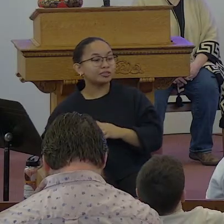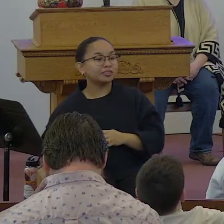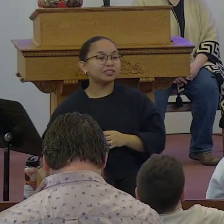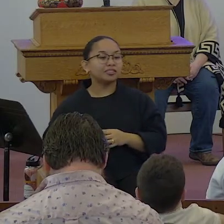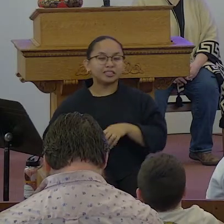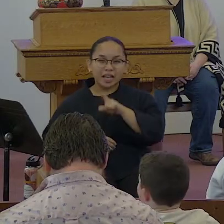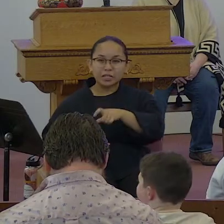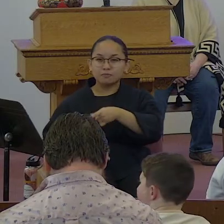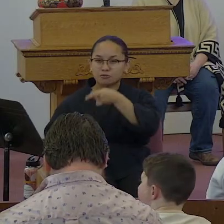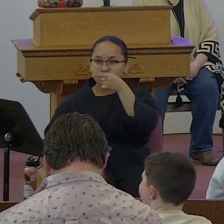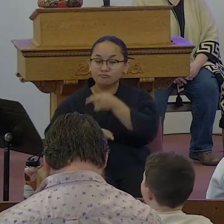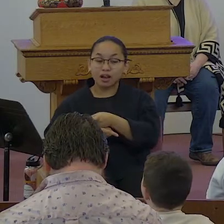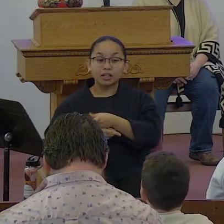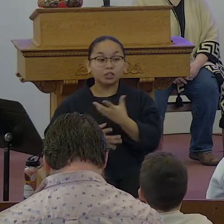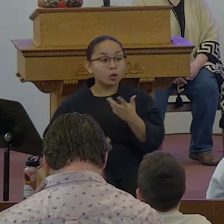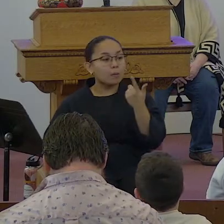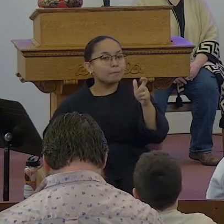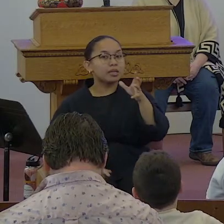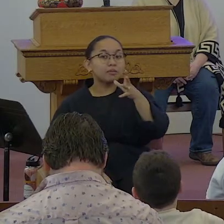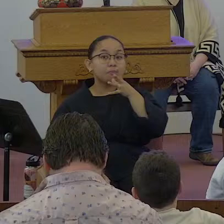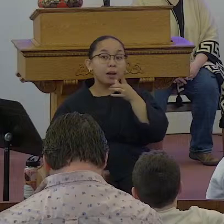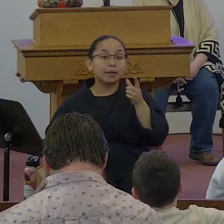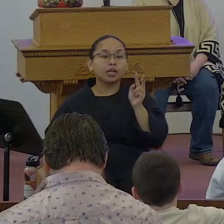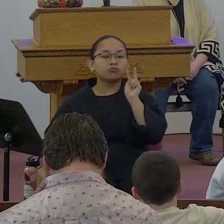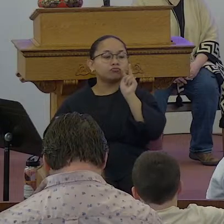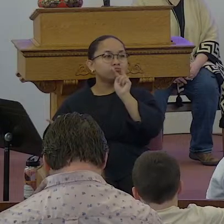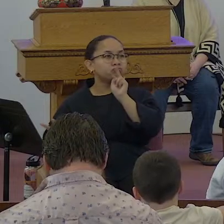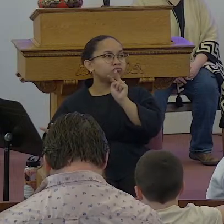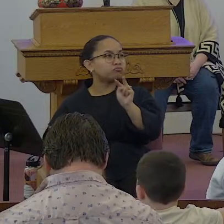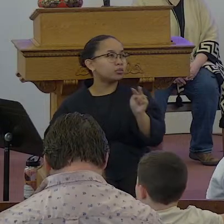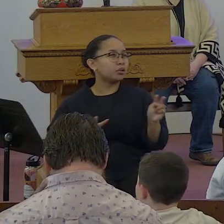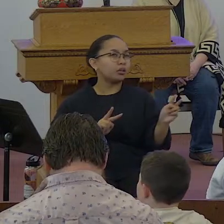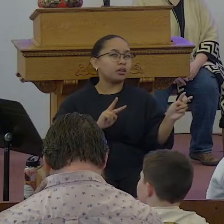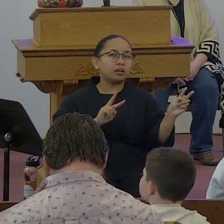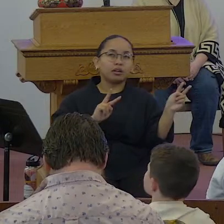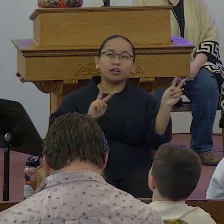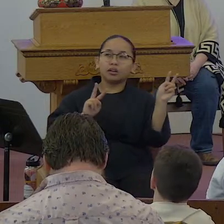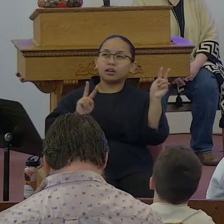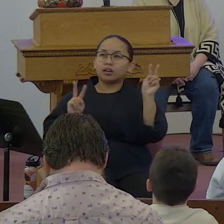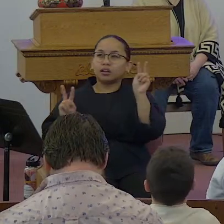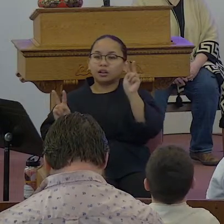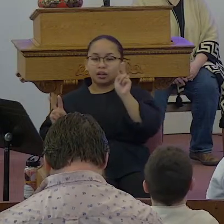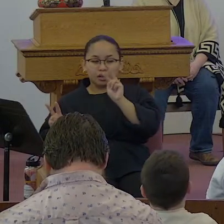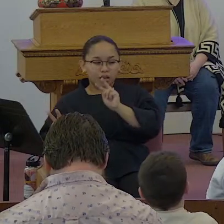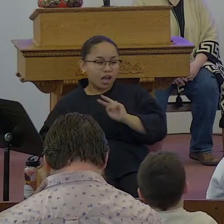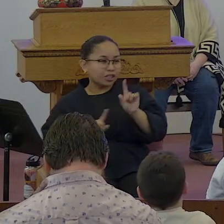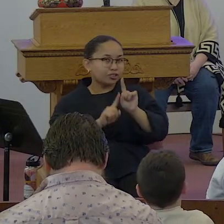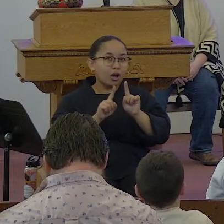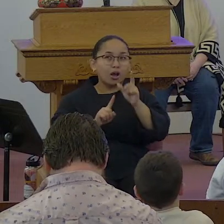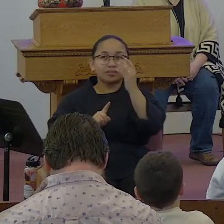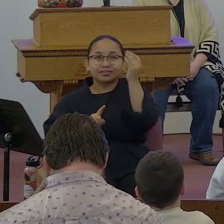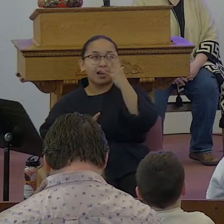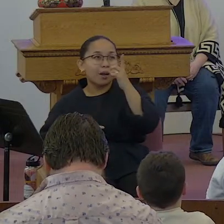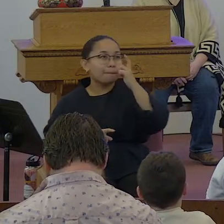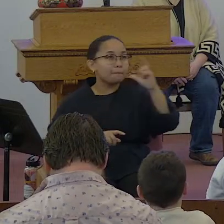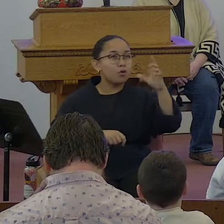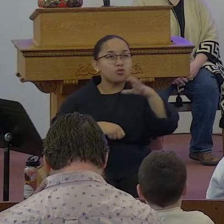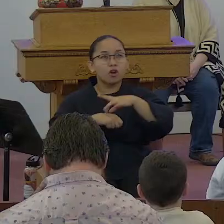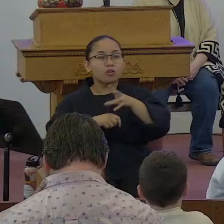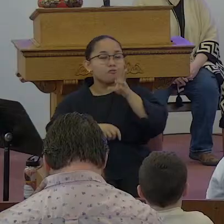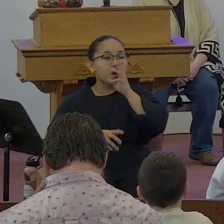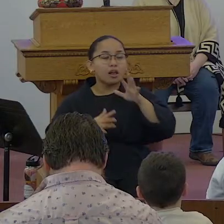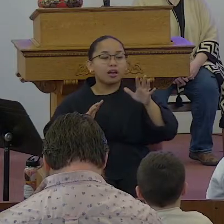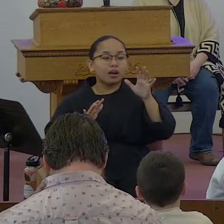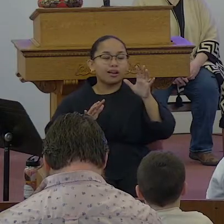right. So Big Mama looked at all that water and earth and trees and sky and sun and moon and stars, and she said,